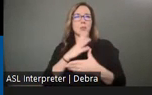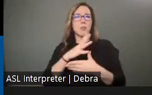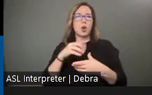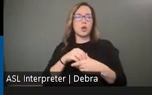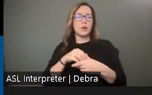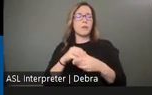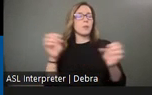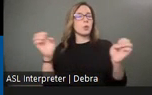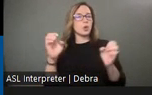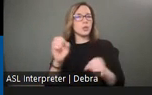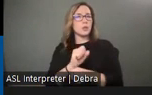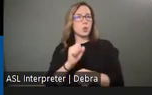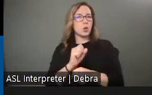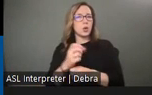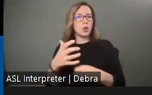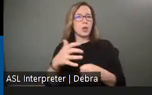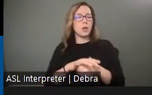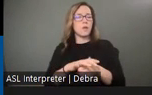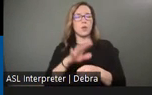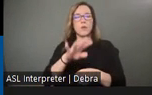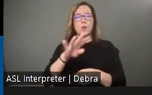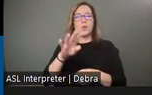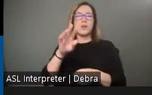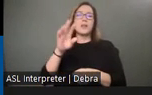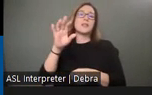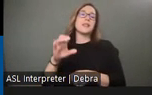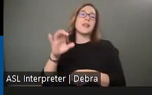are covered in the 44 CFR regulations that